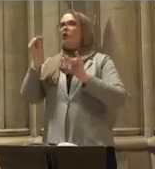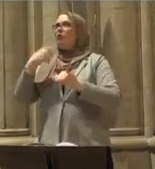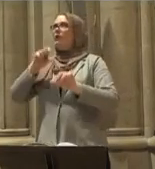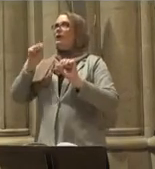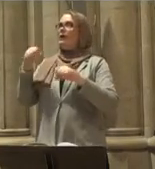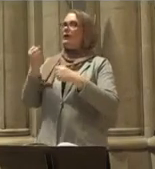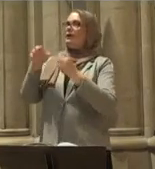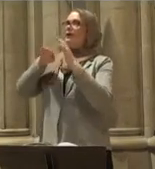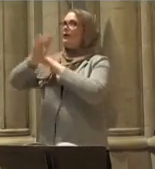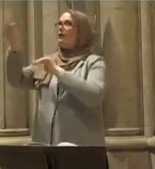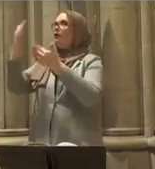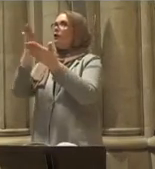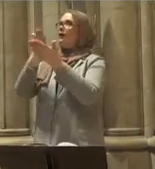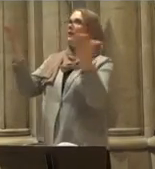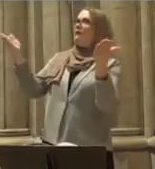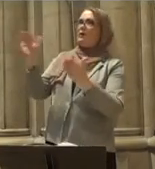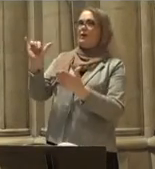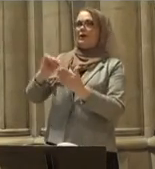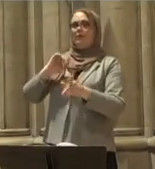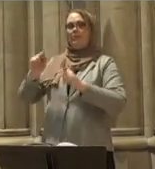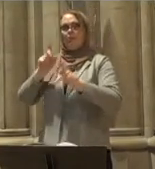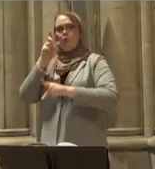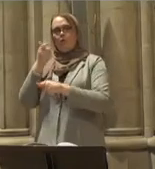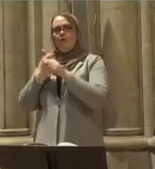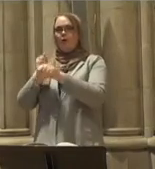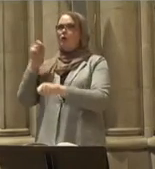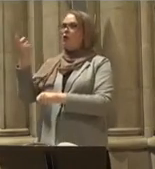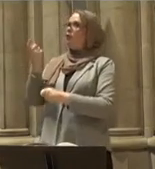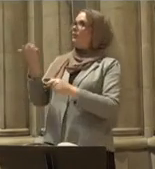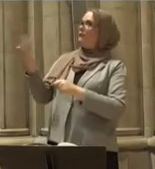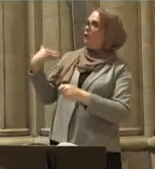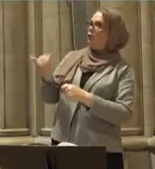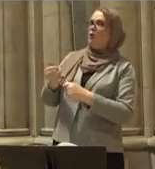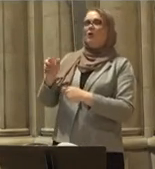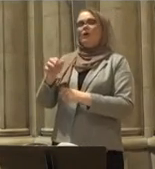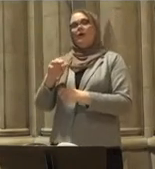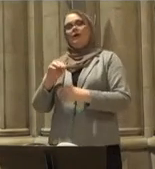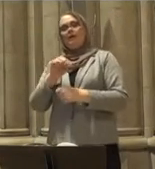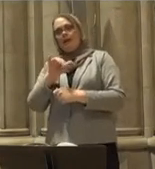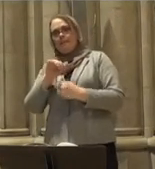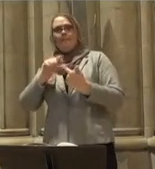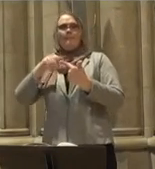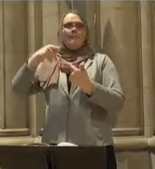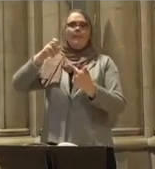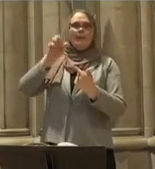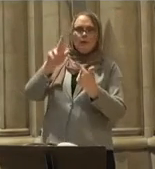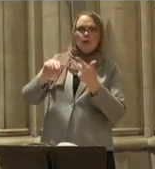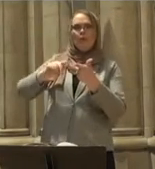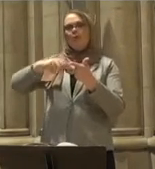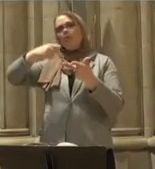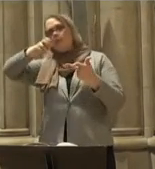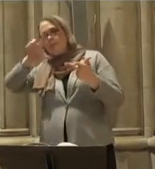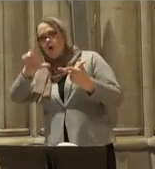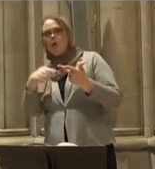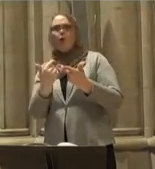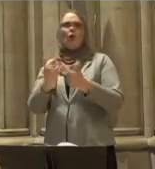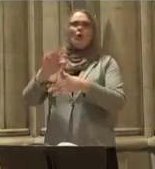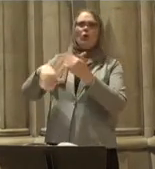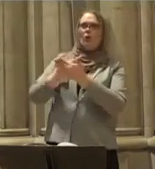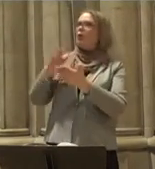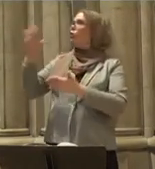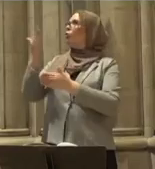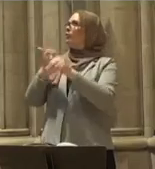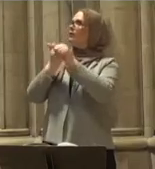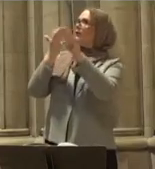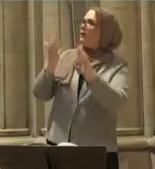and sons, that with our patrons, the apostles Peter and Paul, and all your saints, past, present, and yet